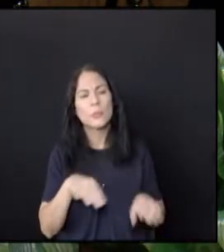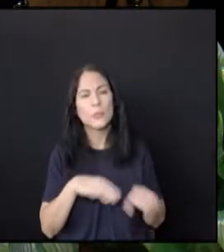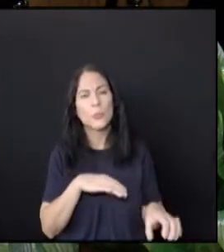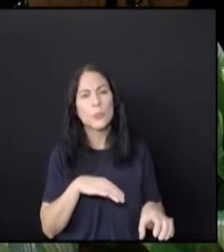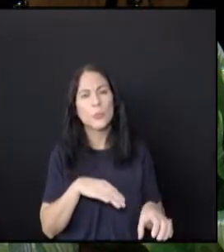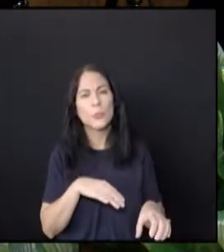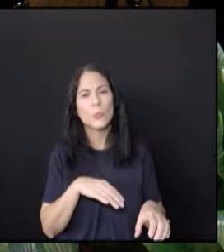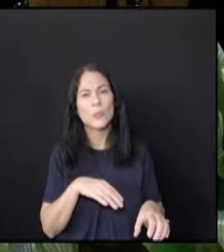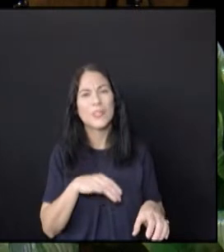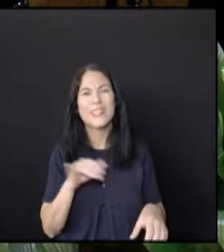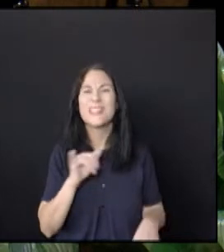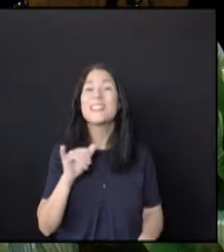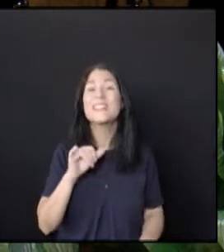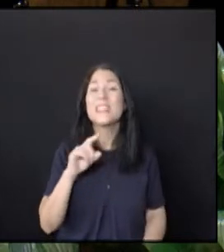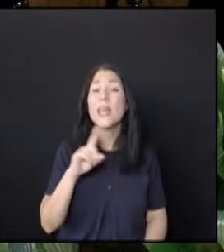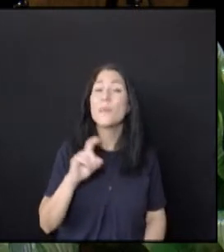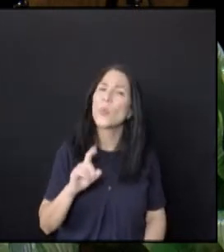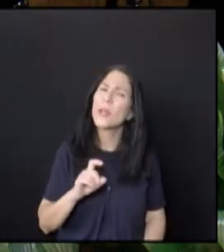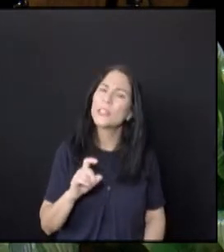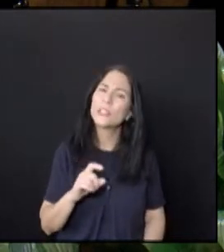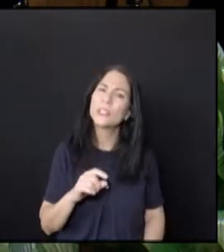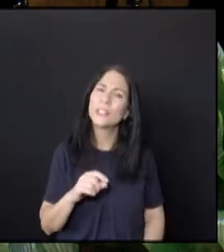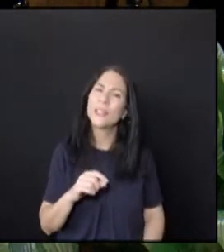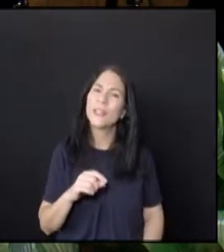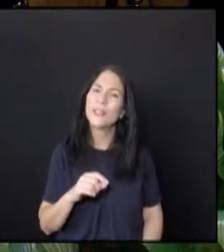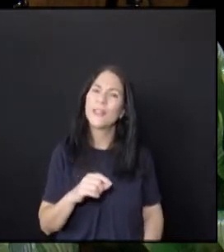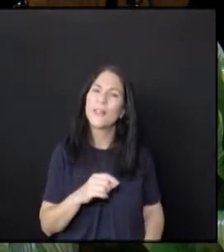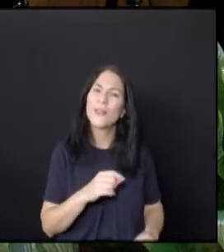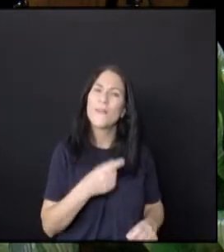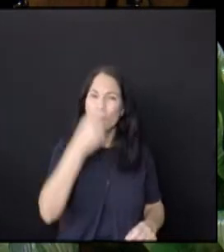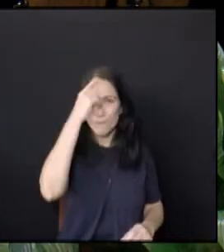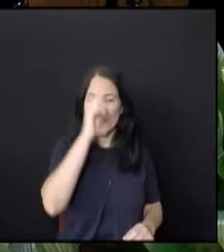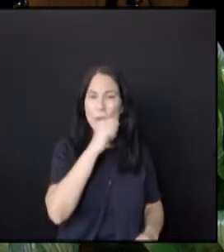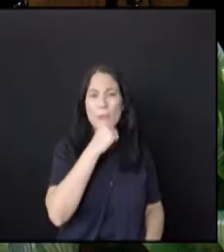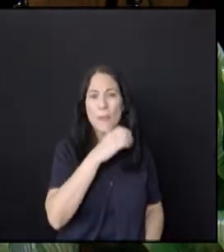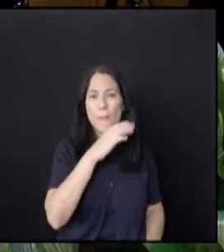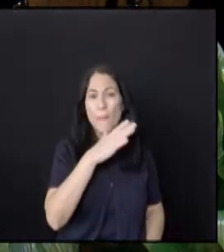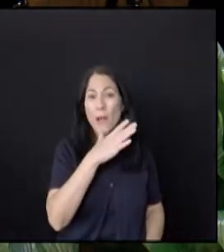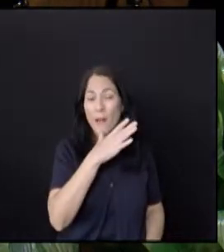Notice the same question he asked the mother of the sons of Zebedee.